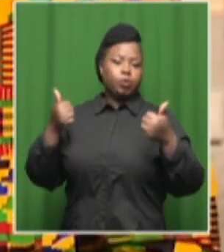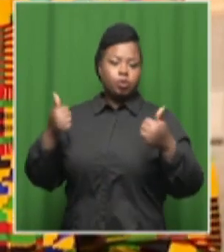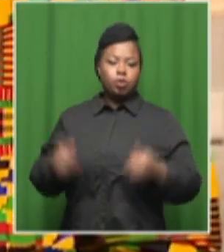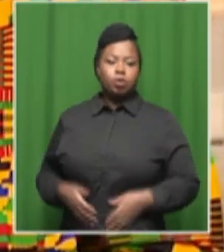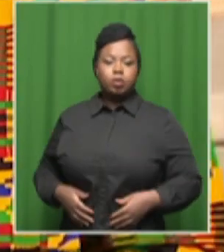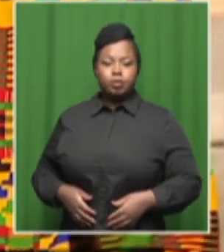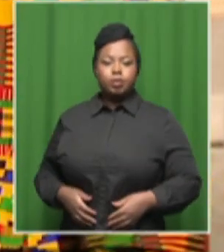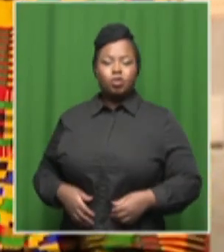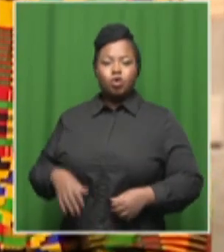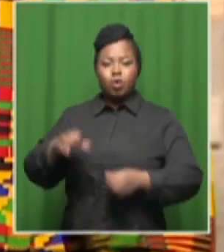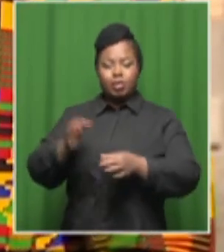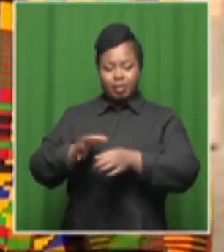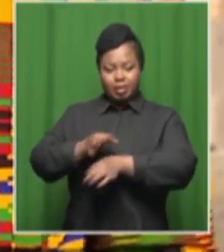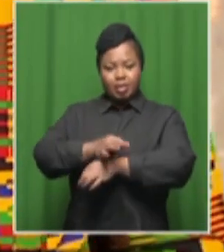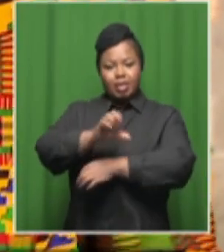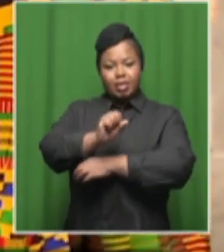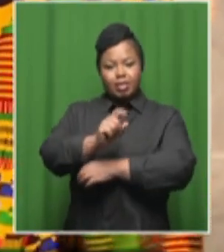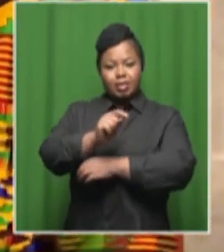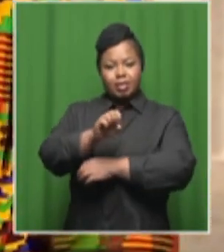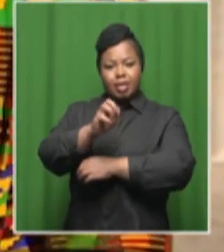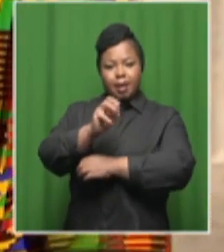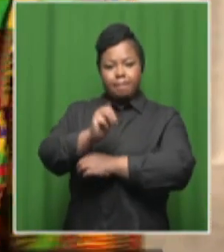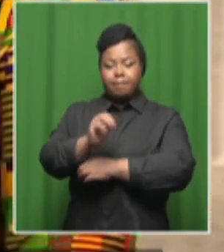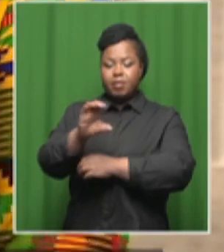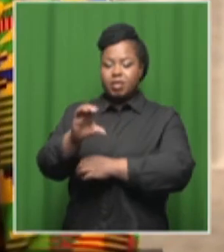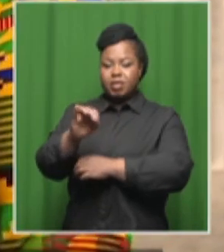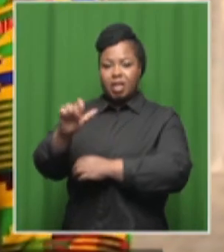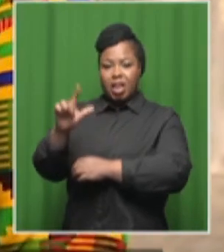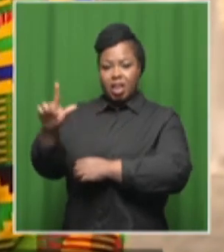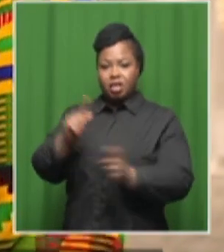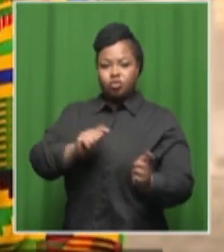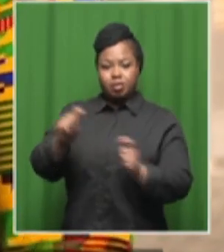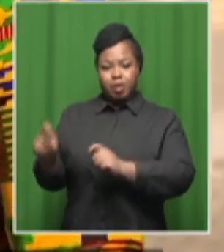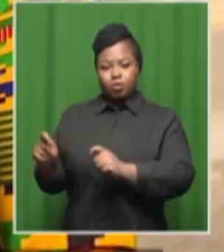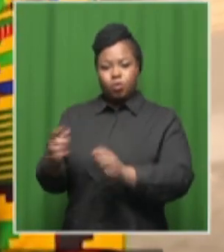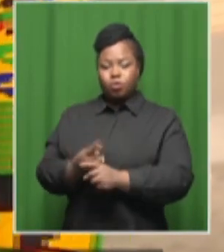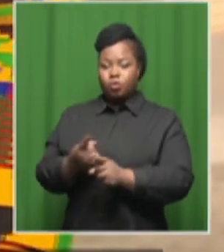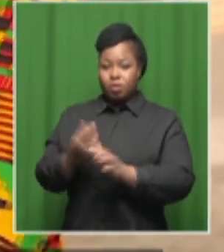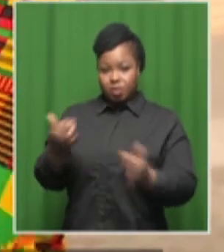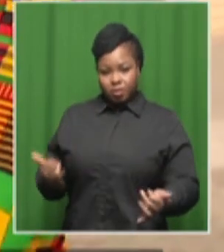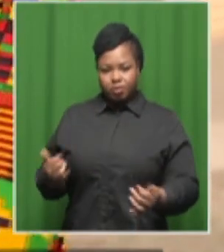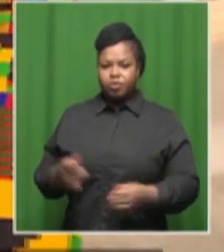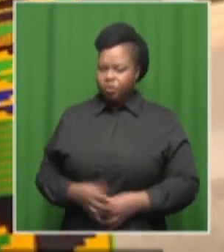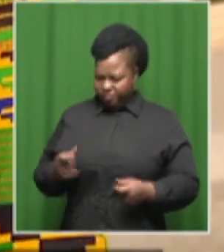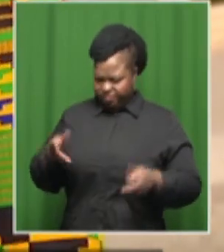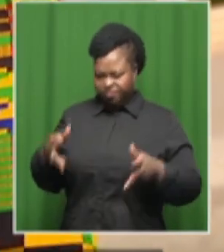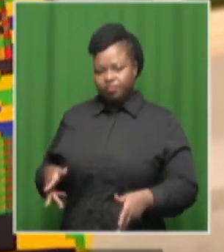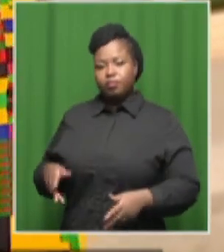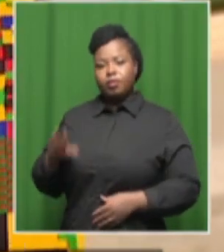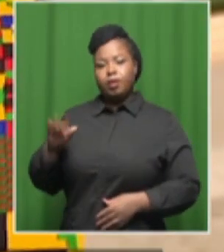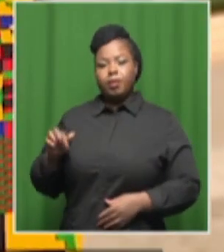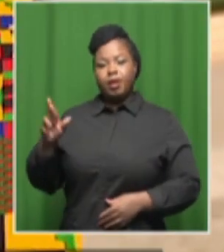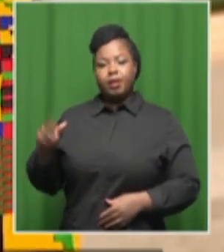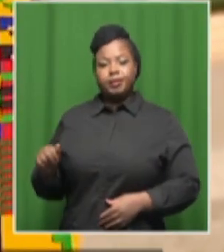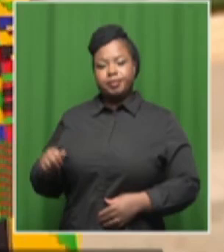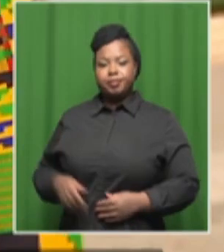cell transplants. Something that is world renowned, that is not done anywhere else. And we've actually done it here at Chris Hani